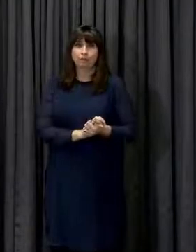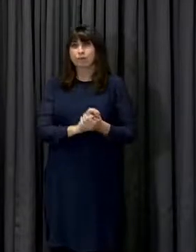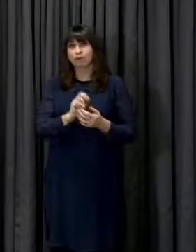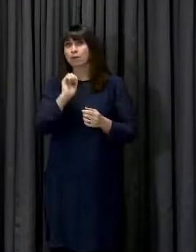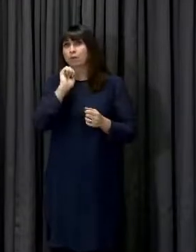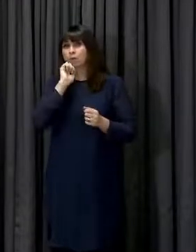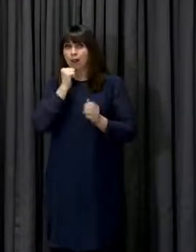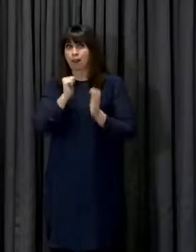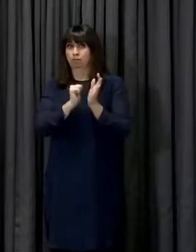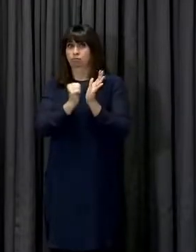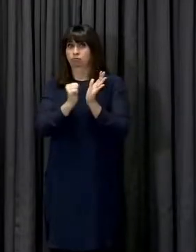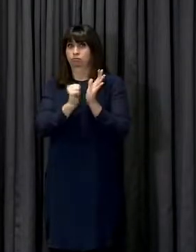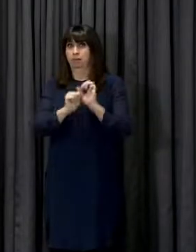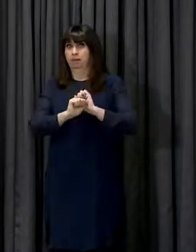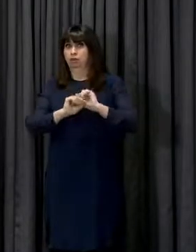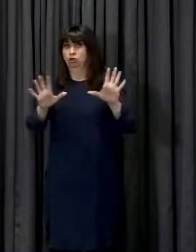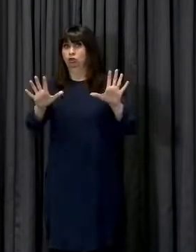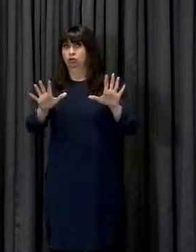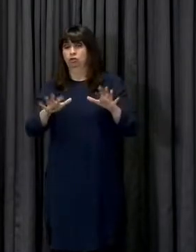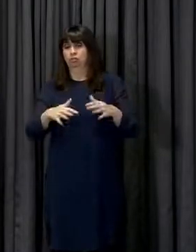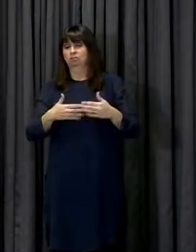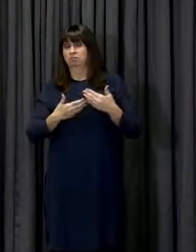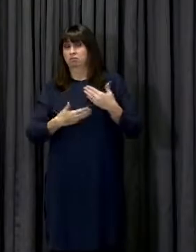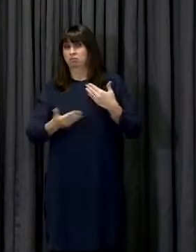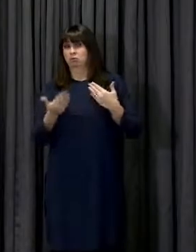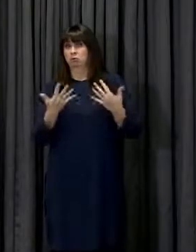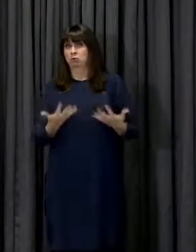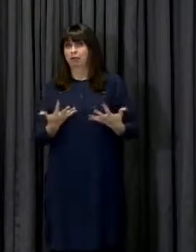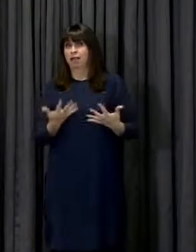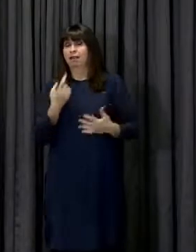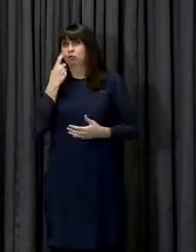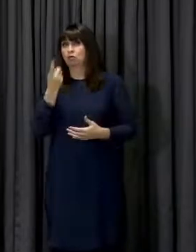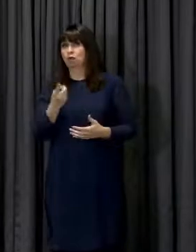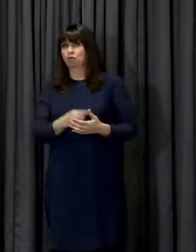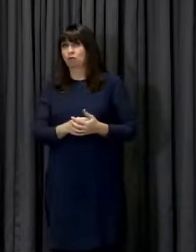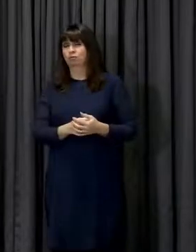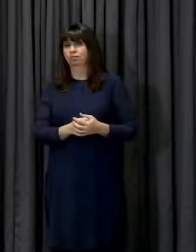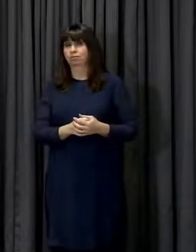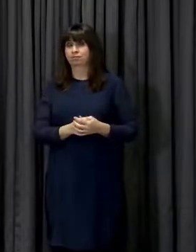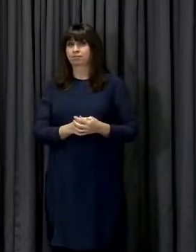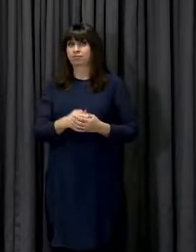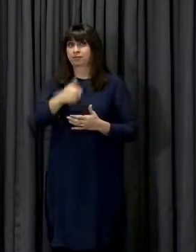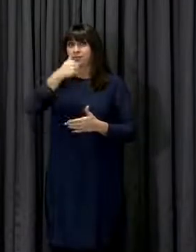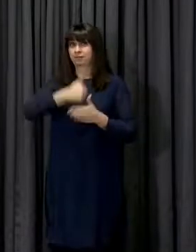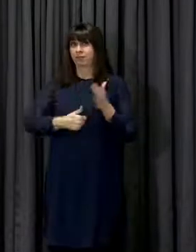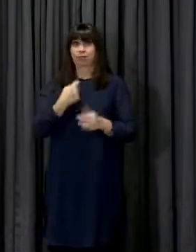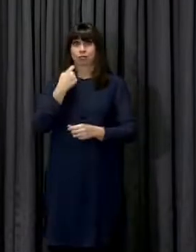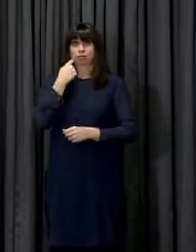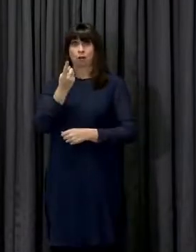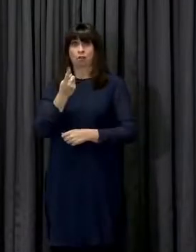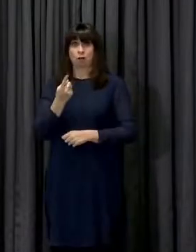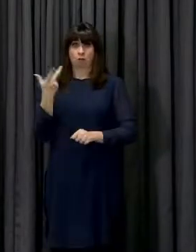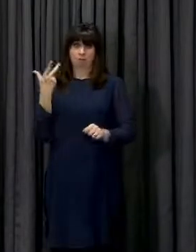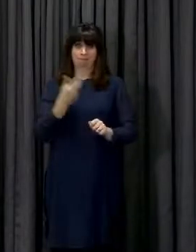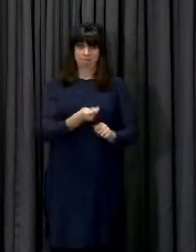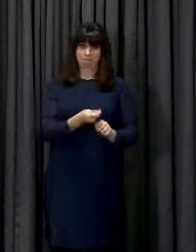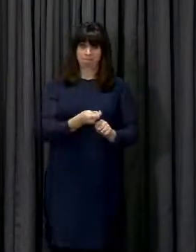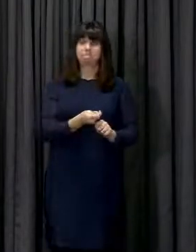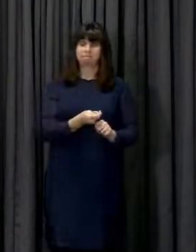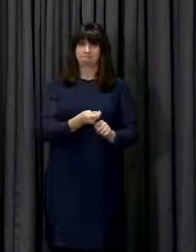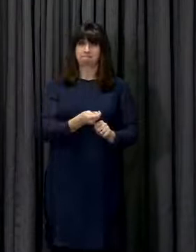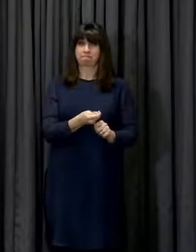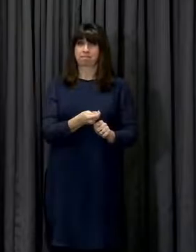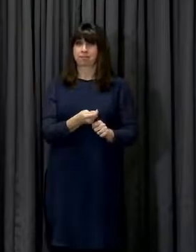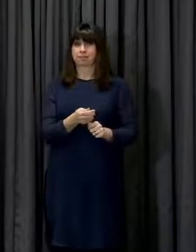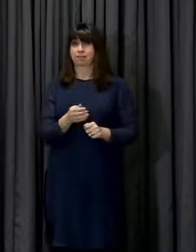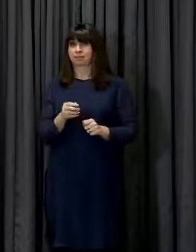the press and the public during the course of the day and ahead of tomorrow. And you know that we'll be starting tomorrow, and there'll be footage and opportunity for everyone